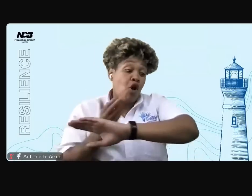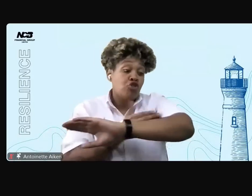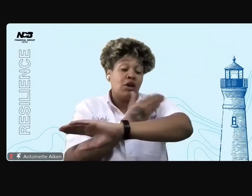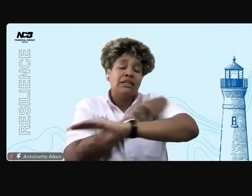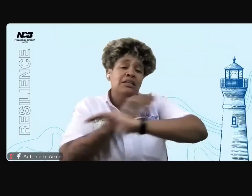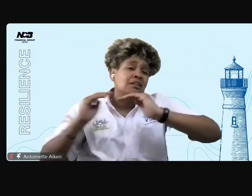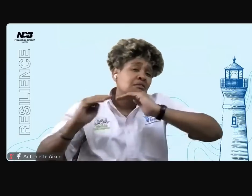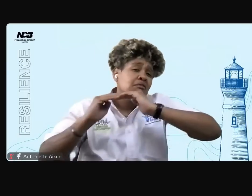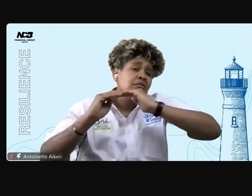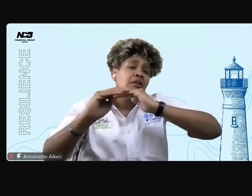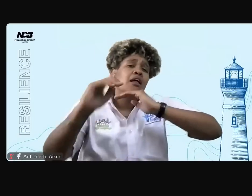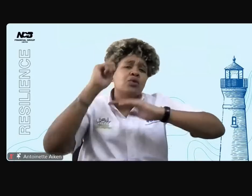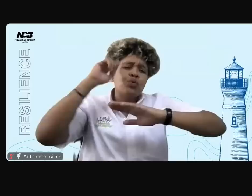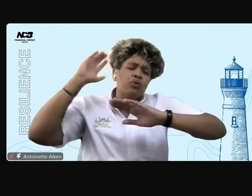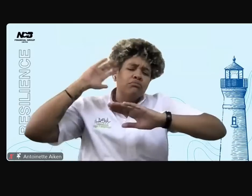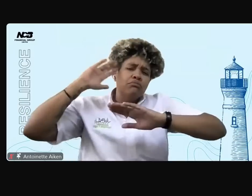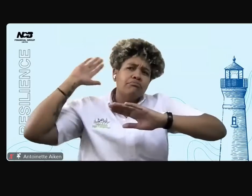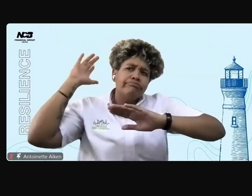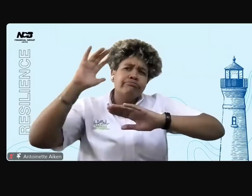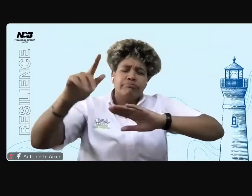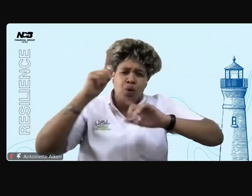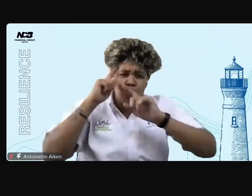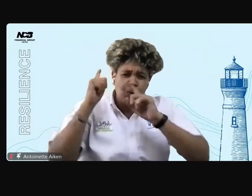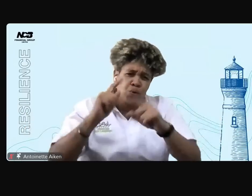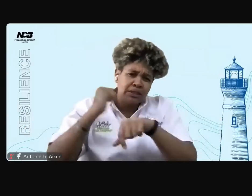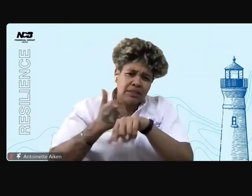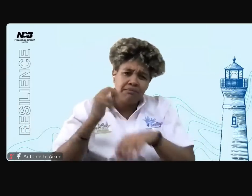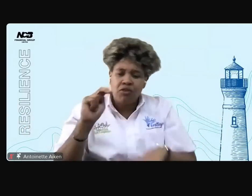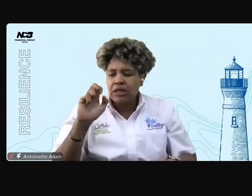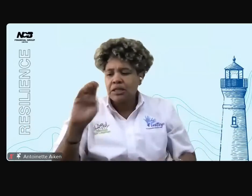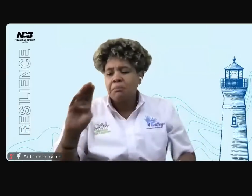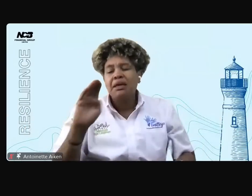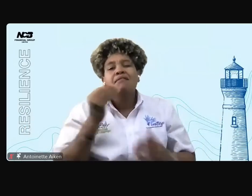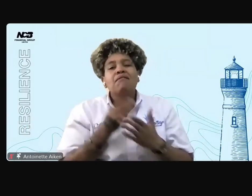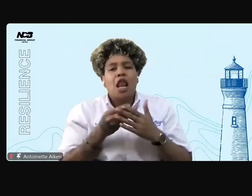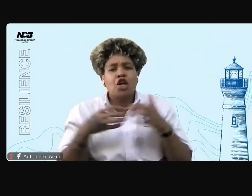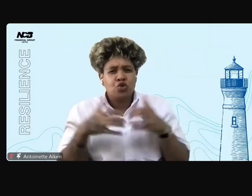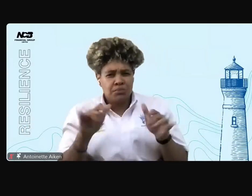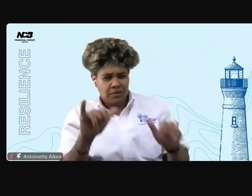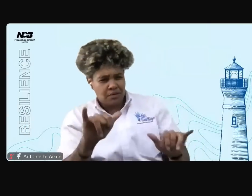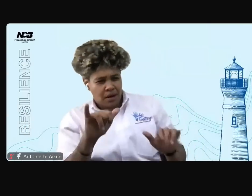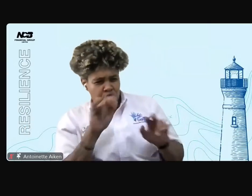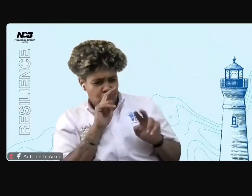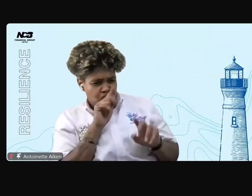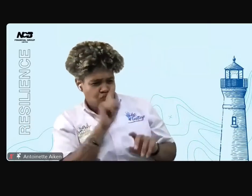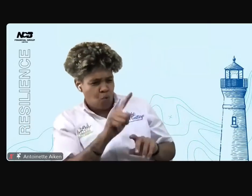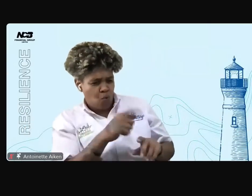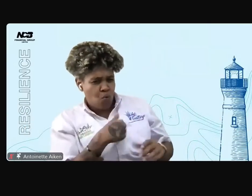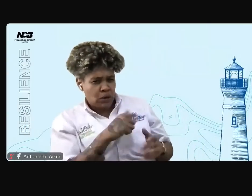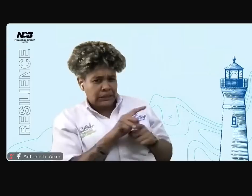toward the long-term goals we set for NCB Financial Group, staying true to our disciplined approach.